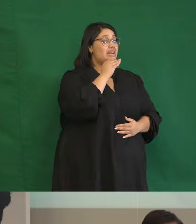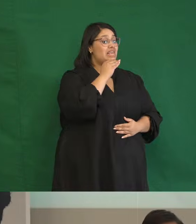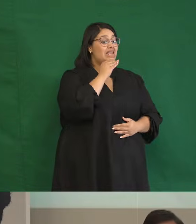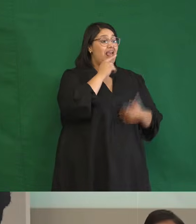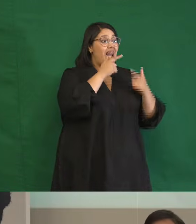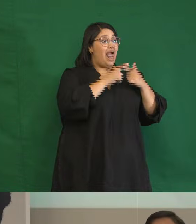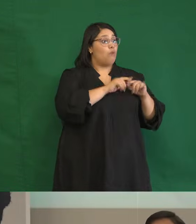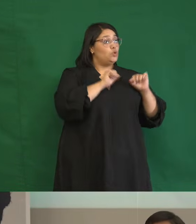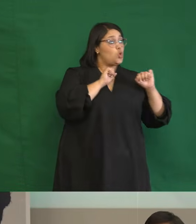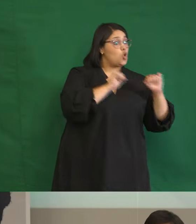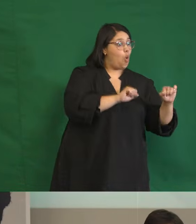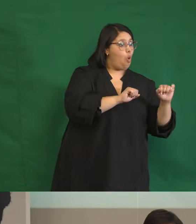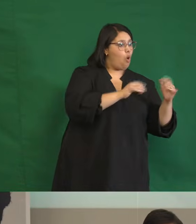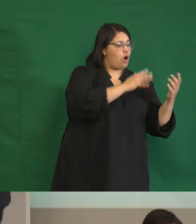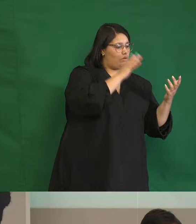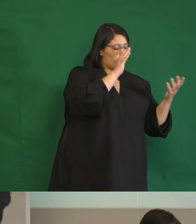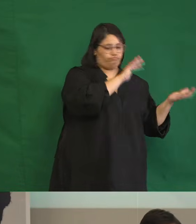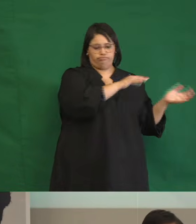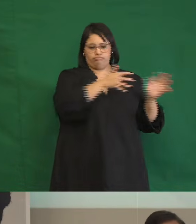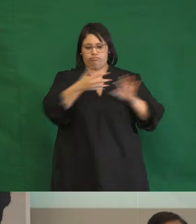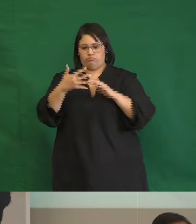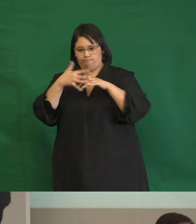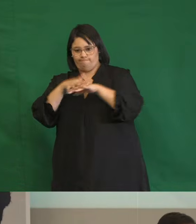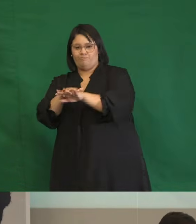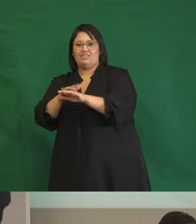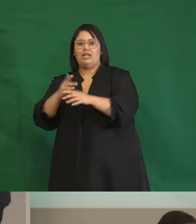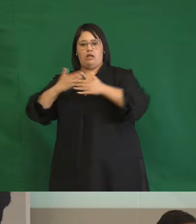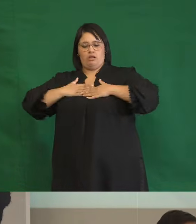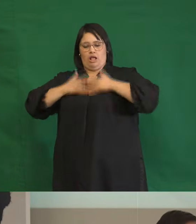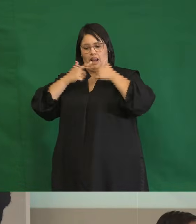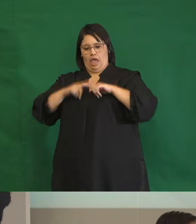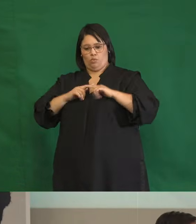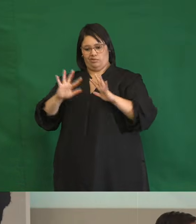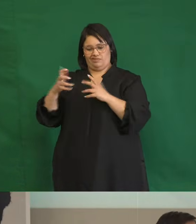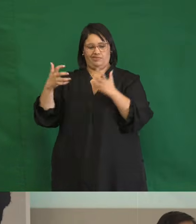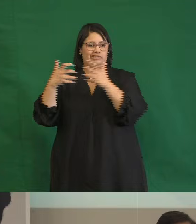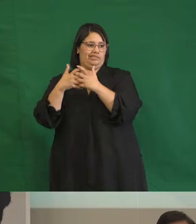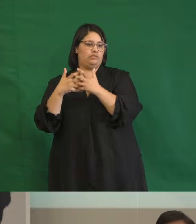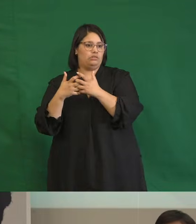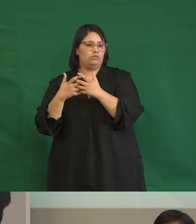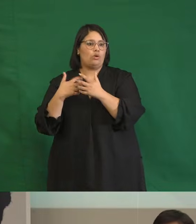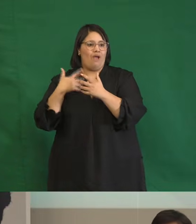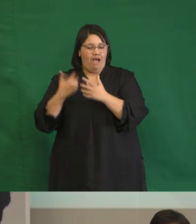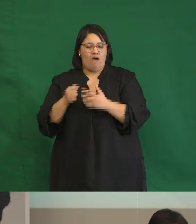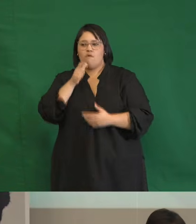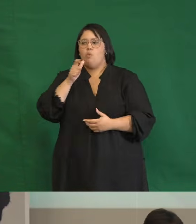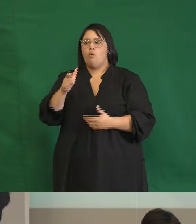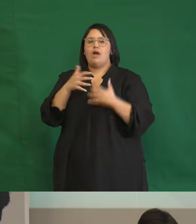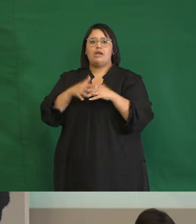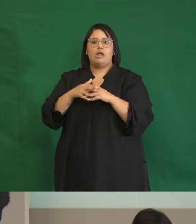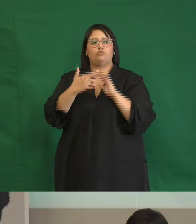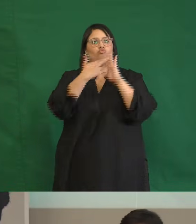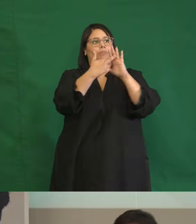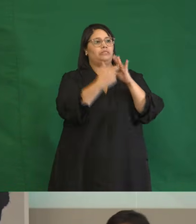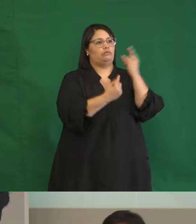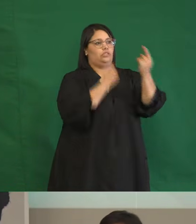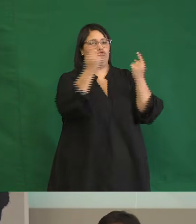our languages in our languages, we try to have the WordNets represent